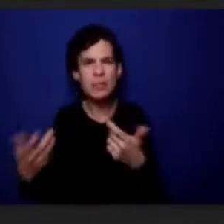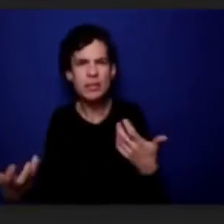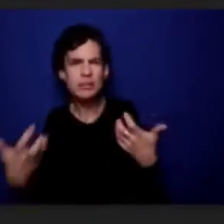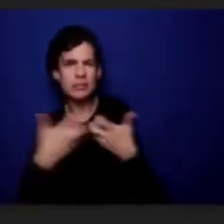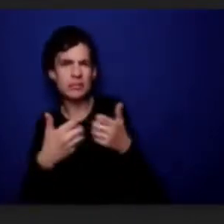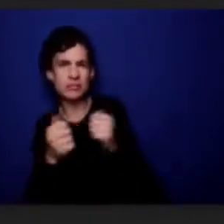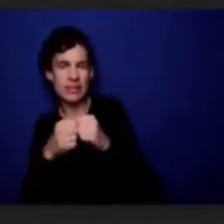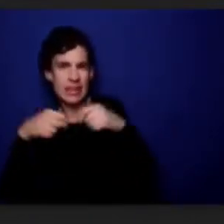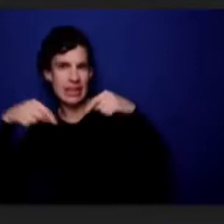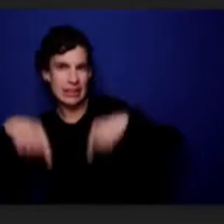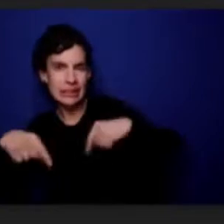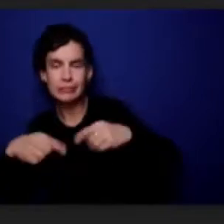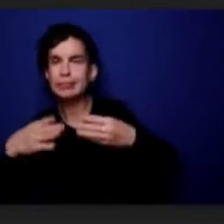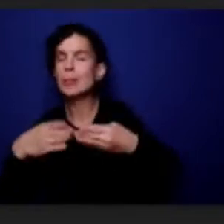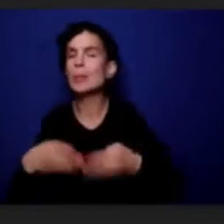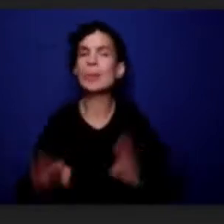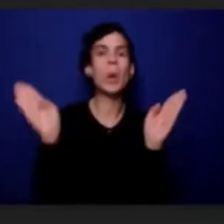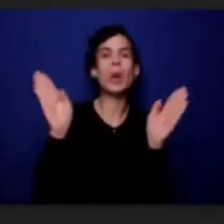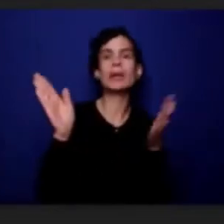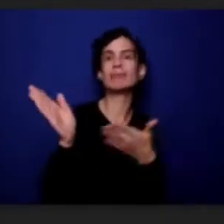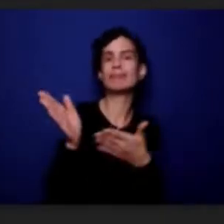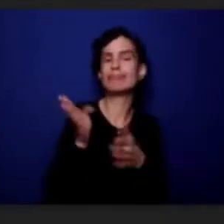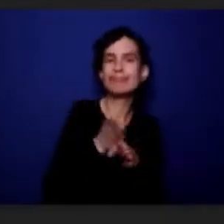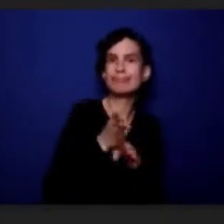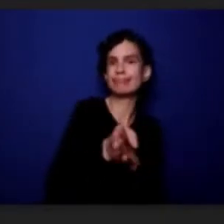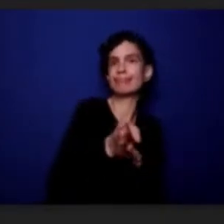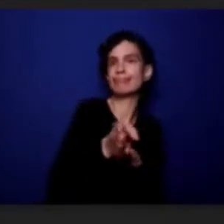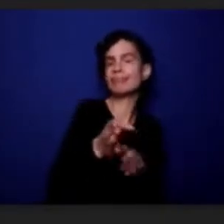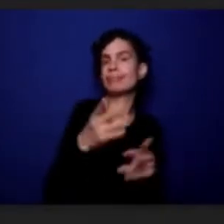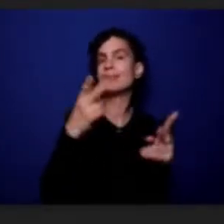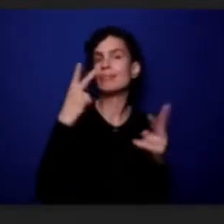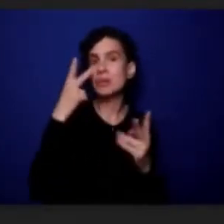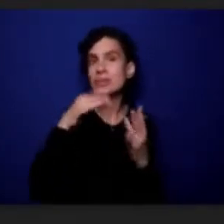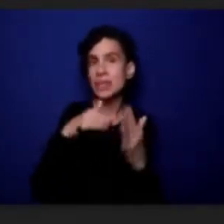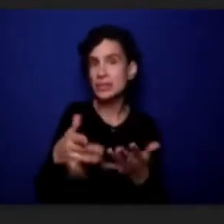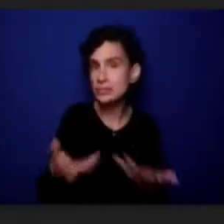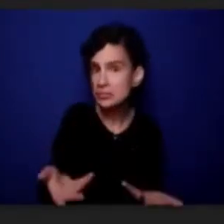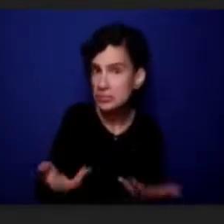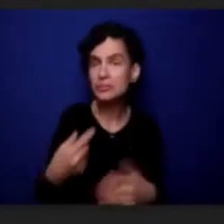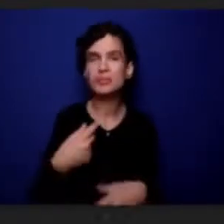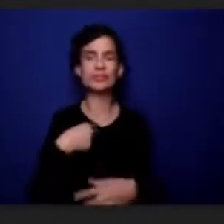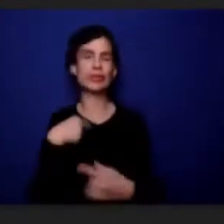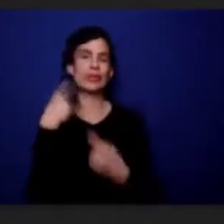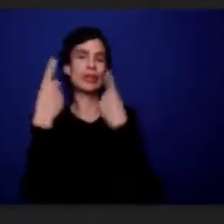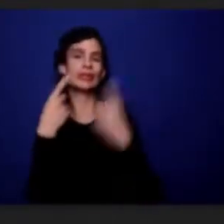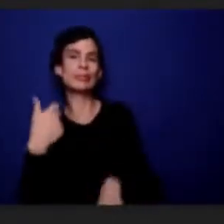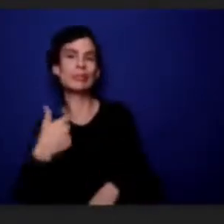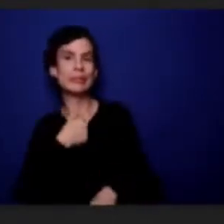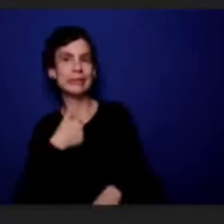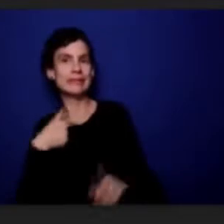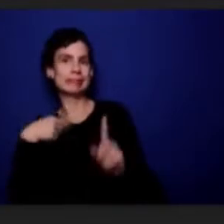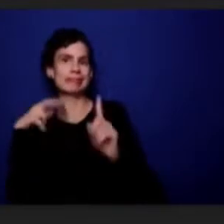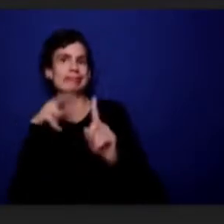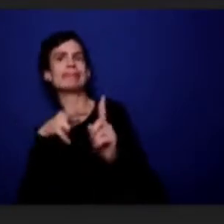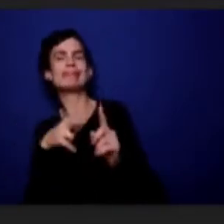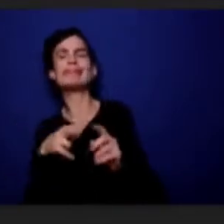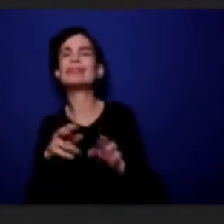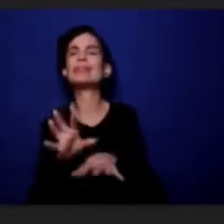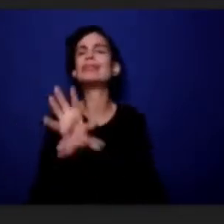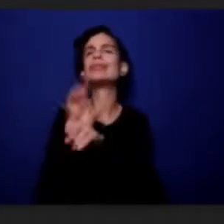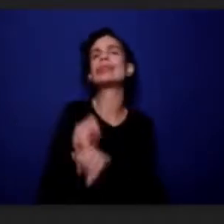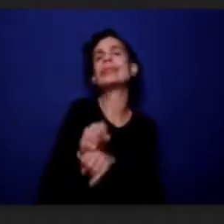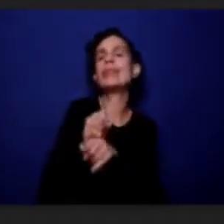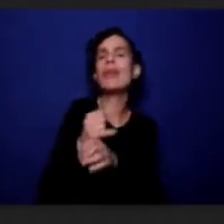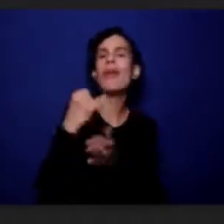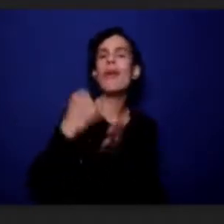particular piece of work that you've submitted to Refract fits into sort of this broader field